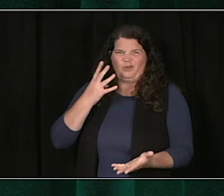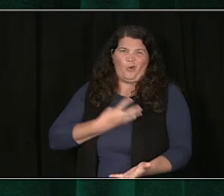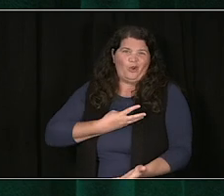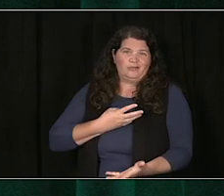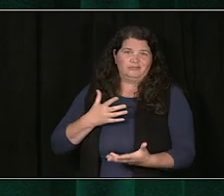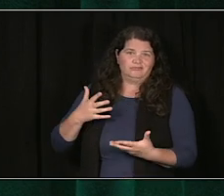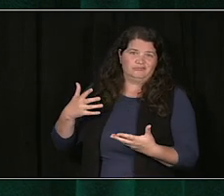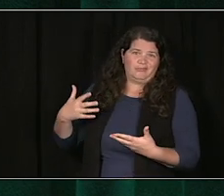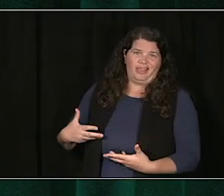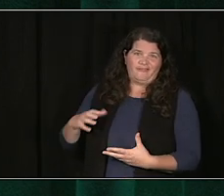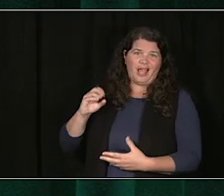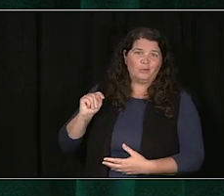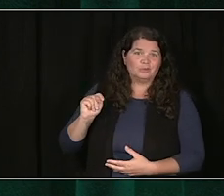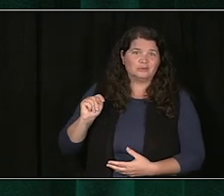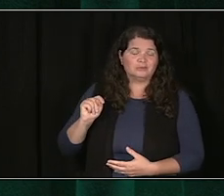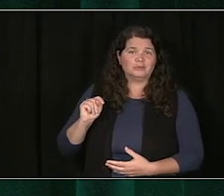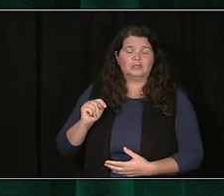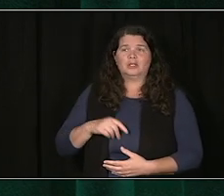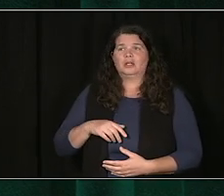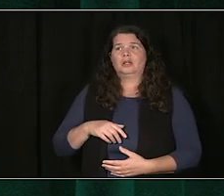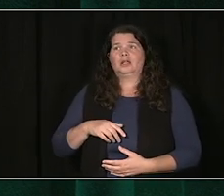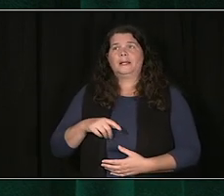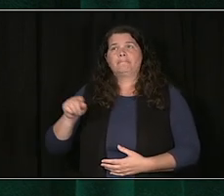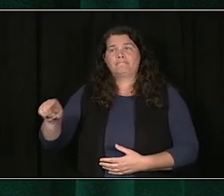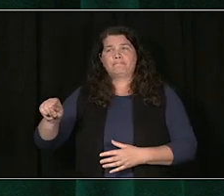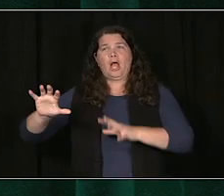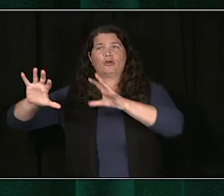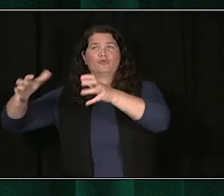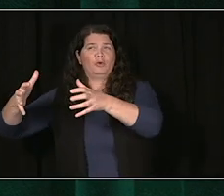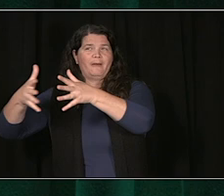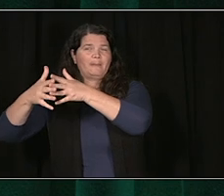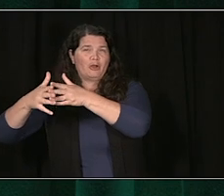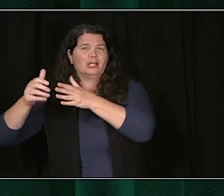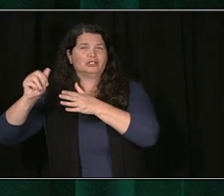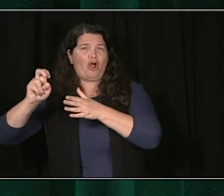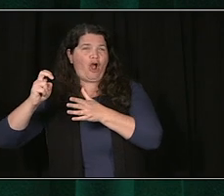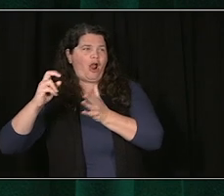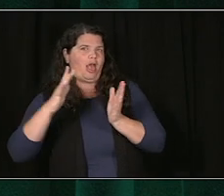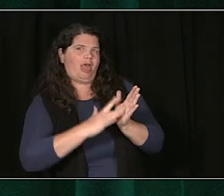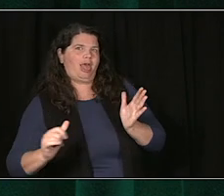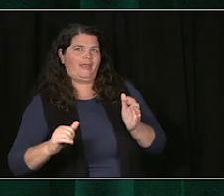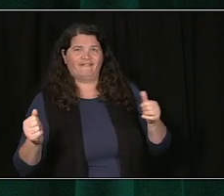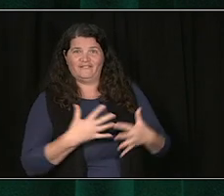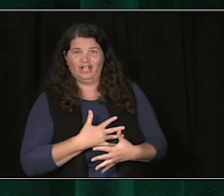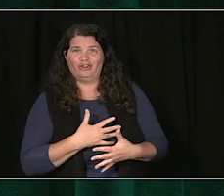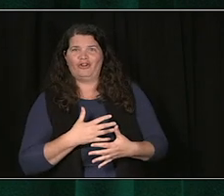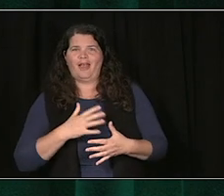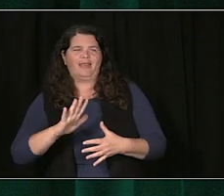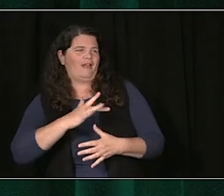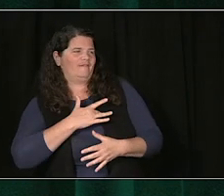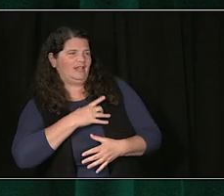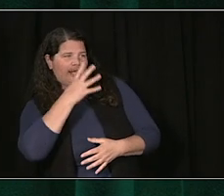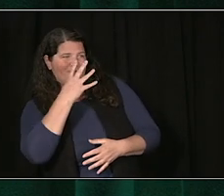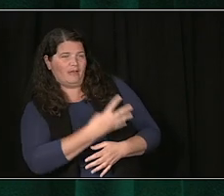you know, a group of Americans are using and harnessing that fear and that feeling